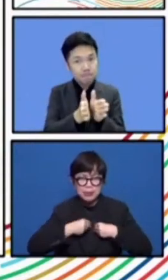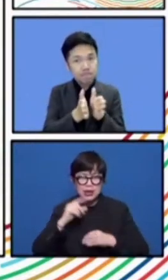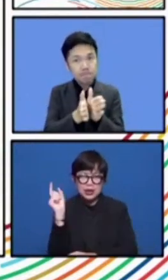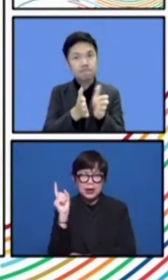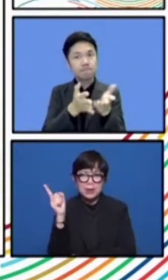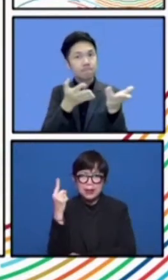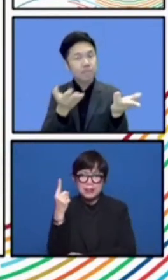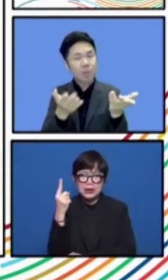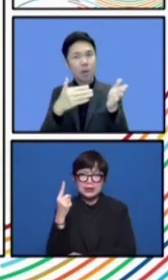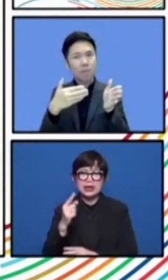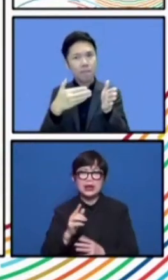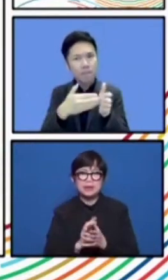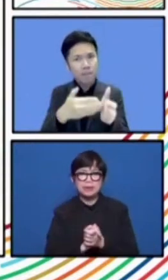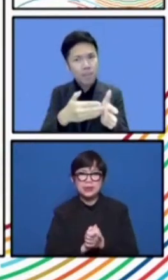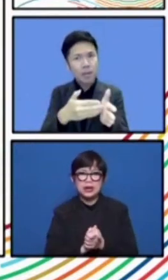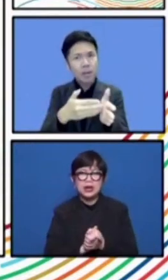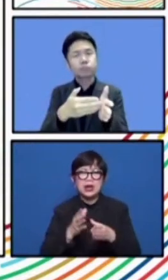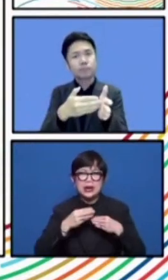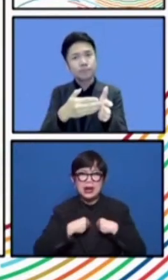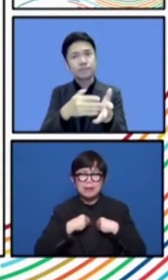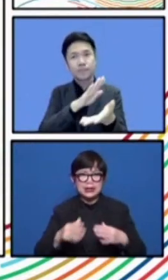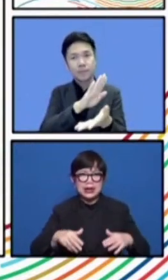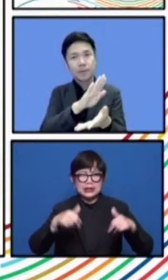over to you Mr yalev